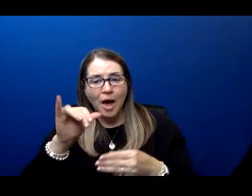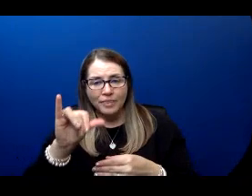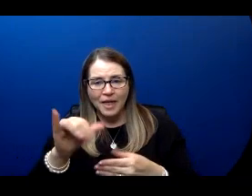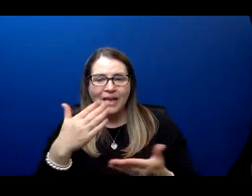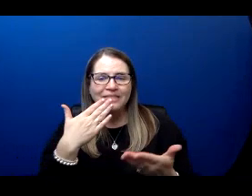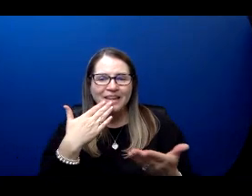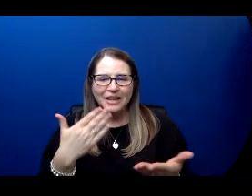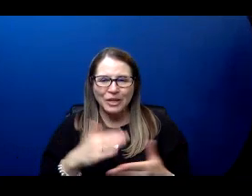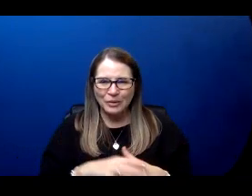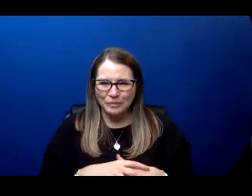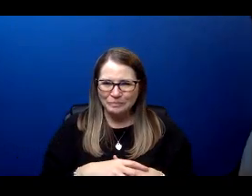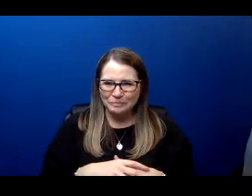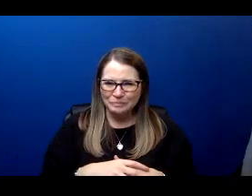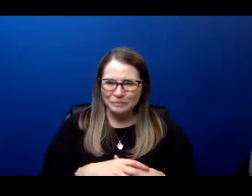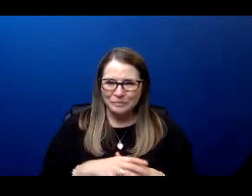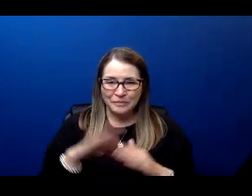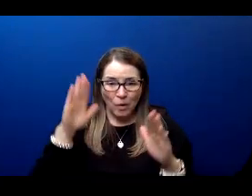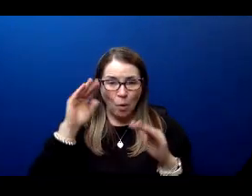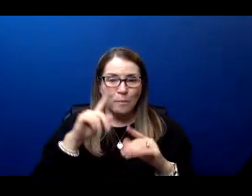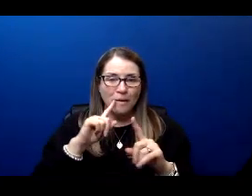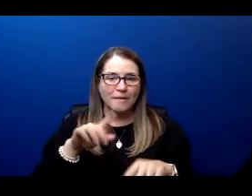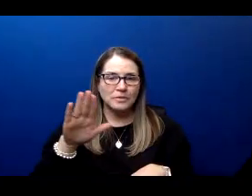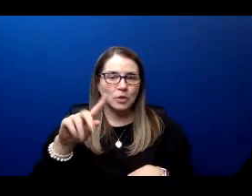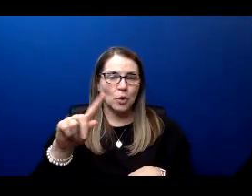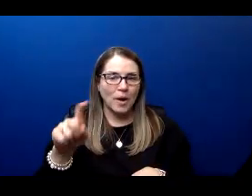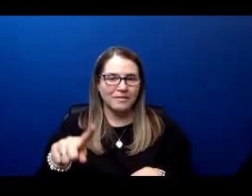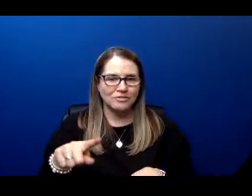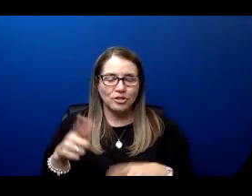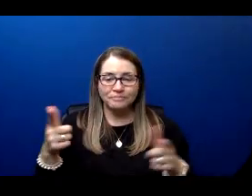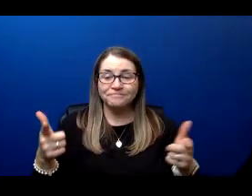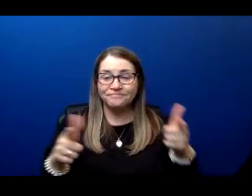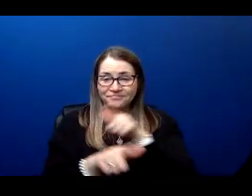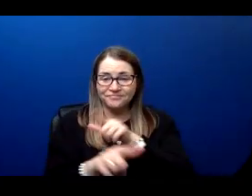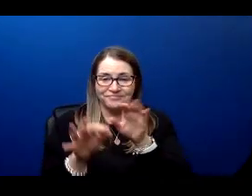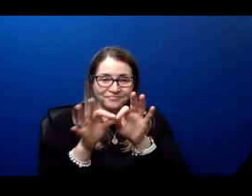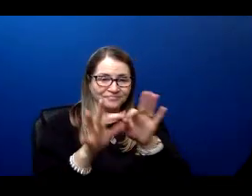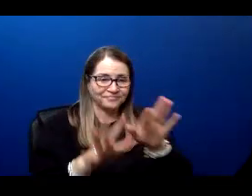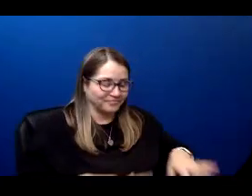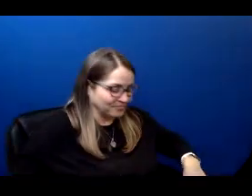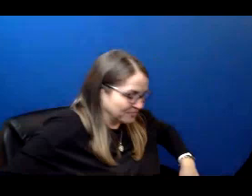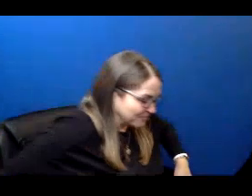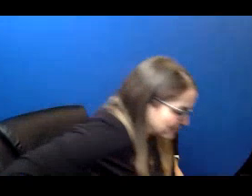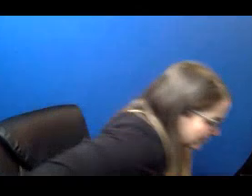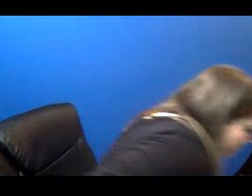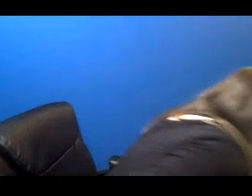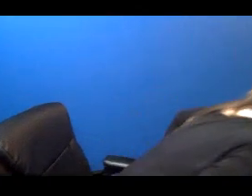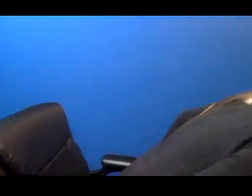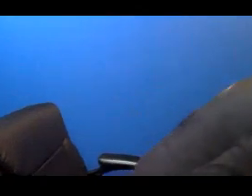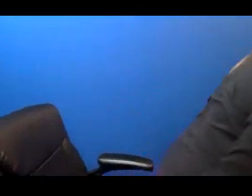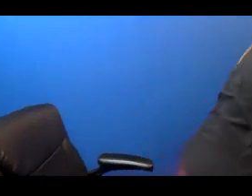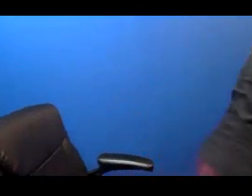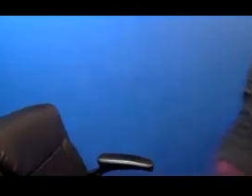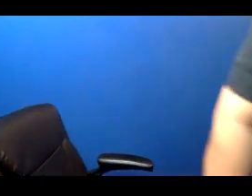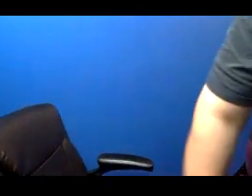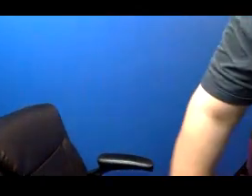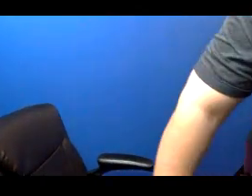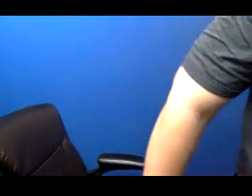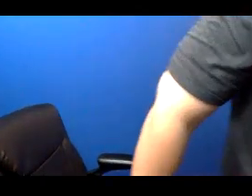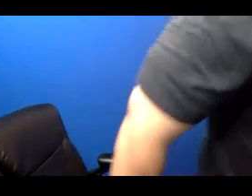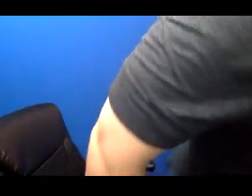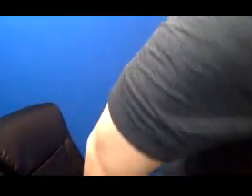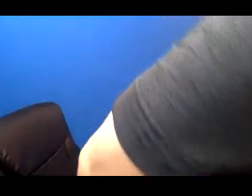sure. I hope I answered your questions. You did. And the WebIZ was really the most important one, because oftentimes what I've